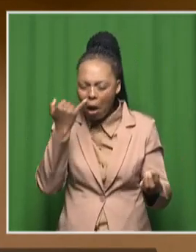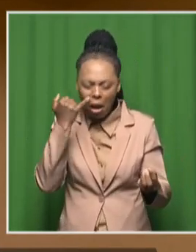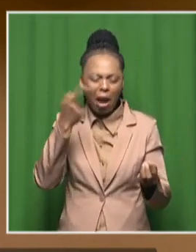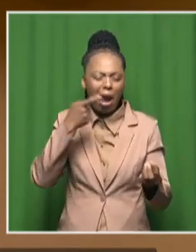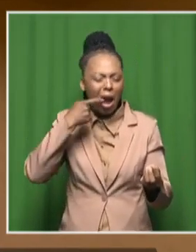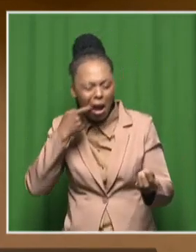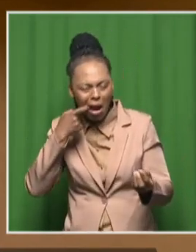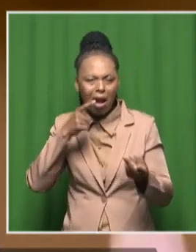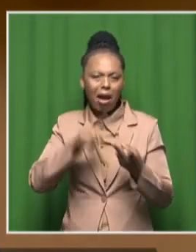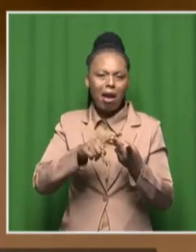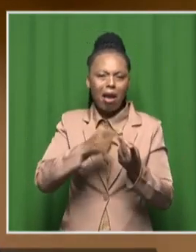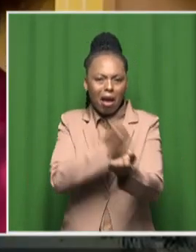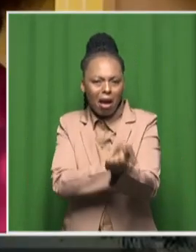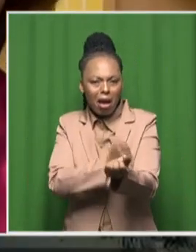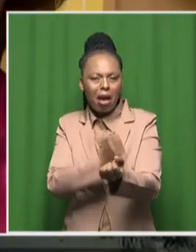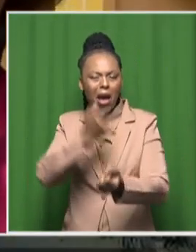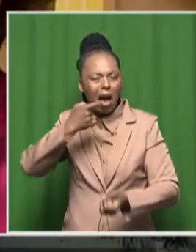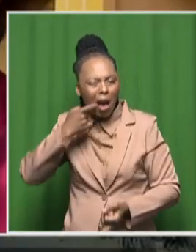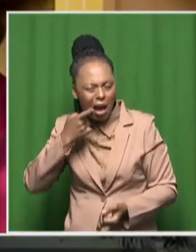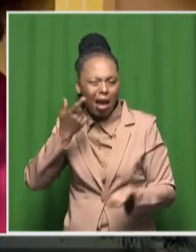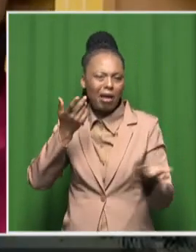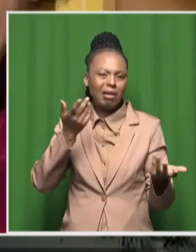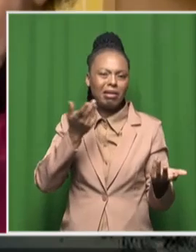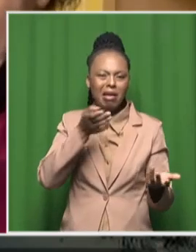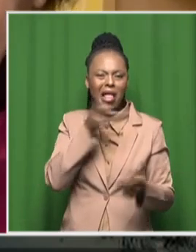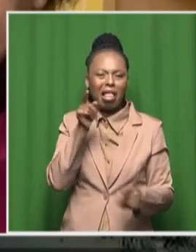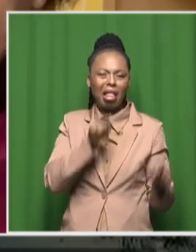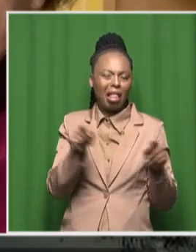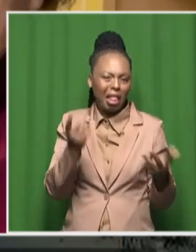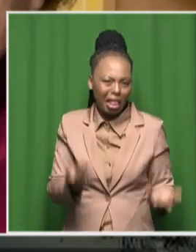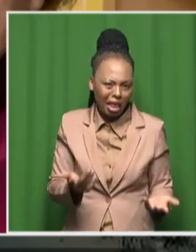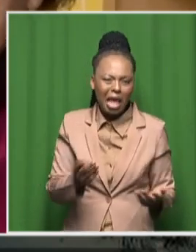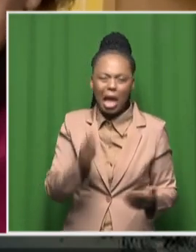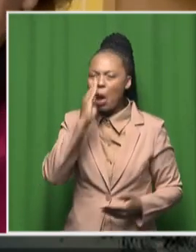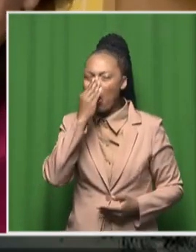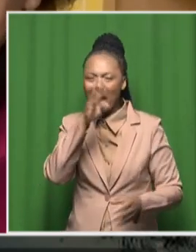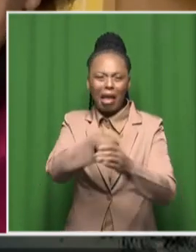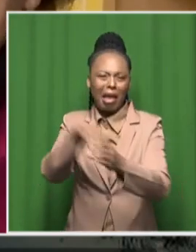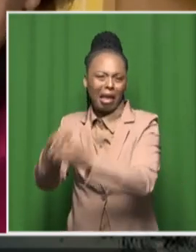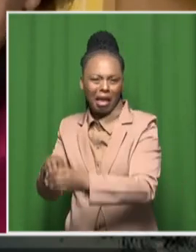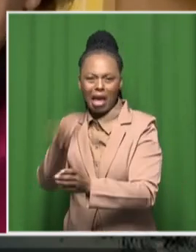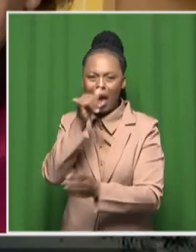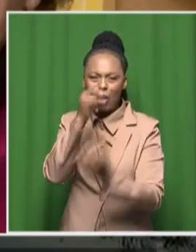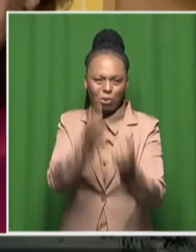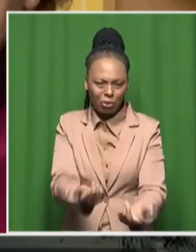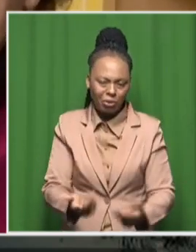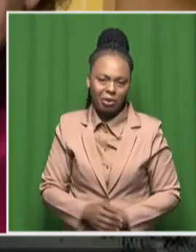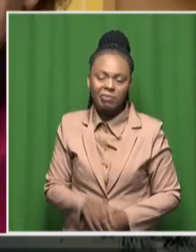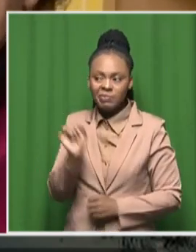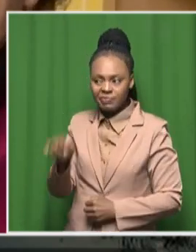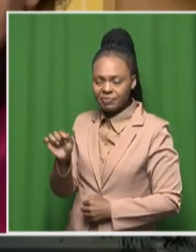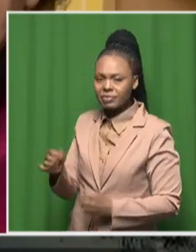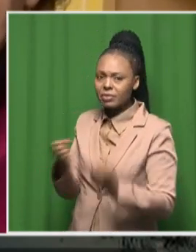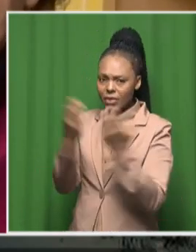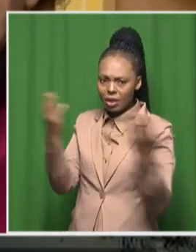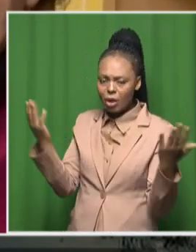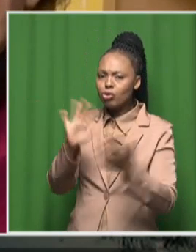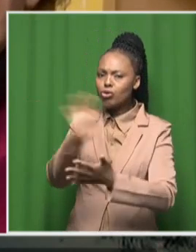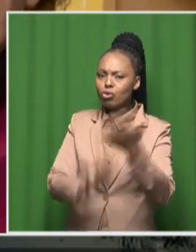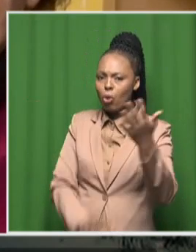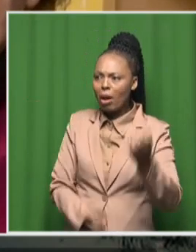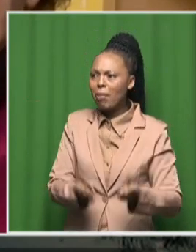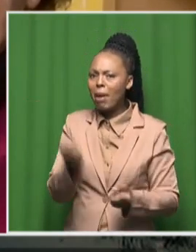gangsterism. And I suppose what we can also say no to is the brutal killings of women. I mean, we've reported quite extensively on so many stories